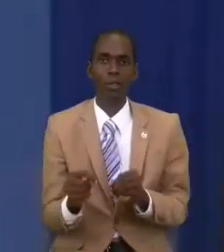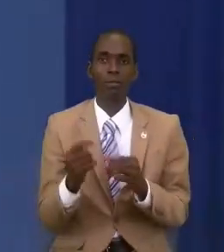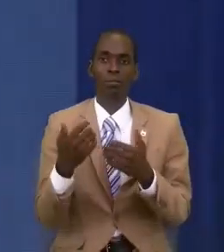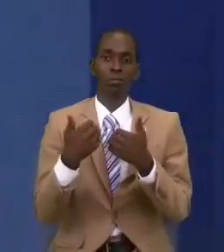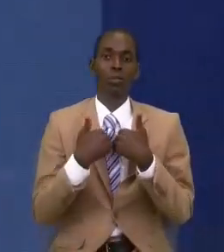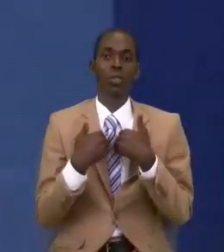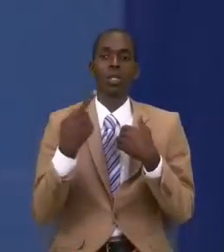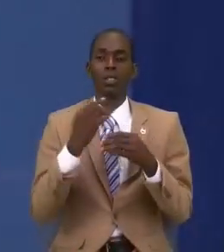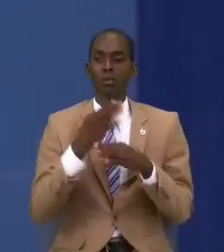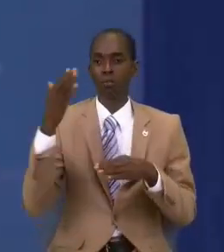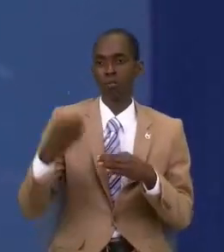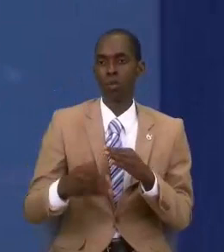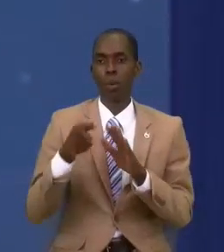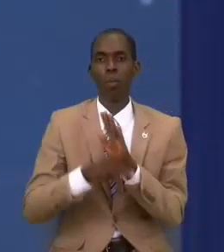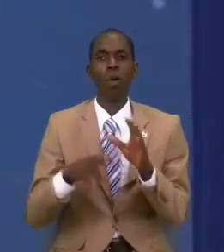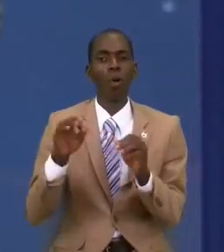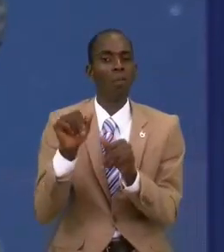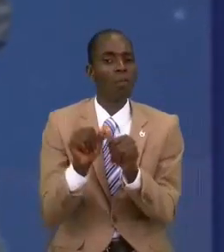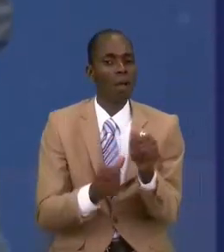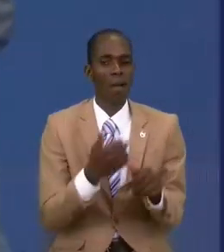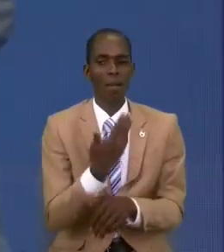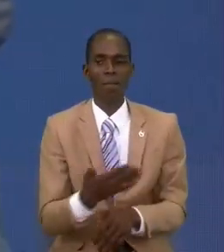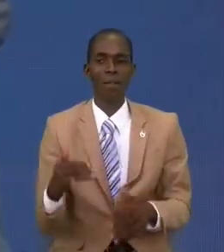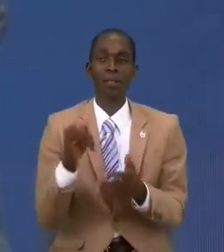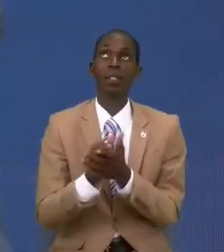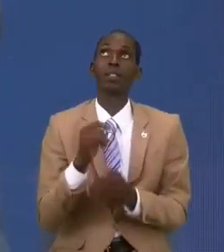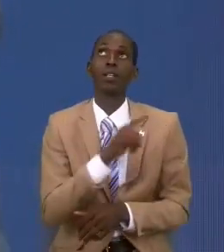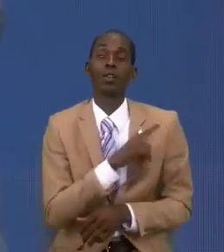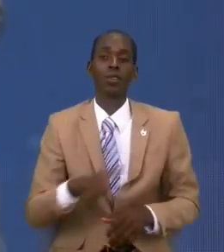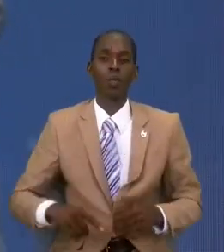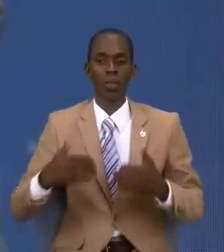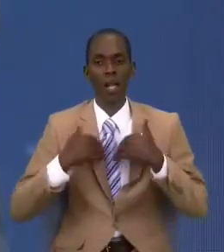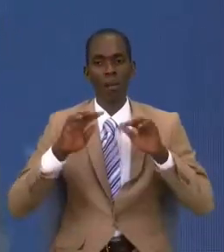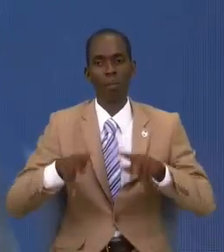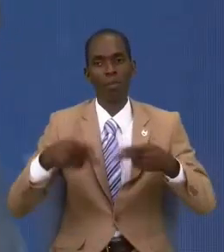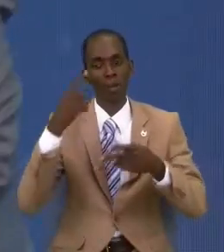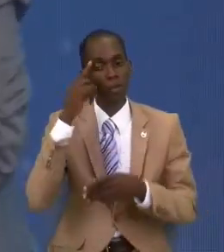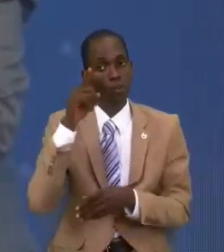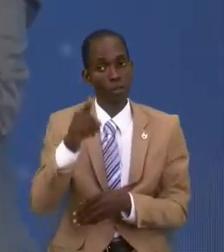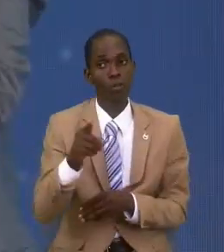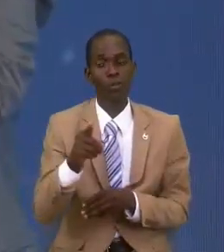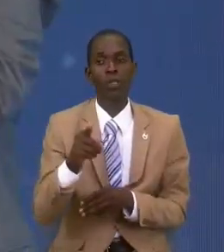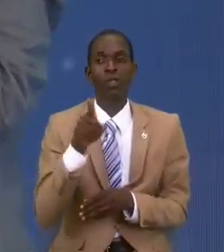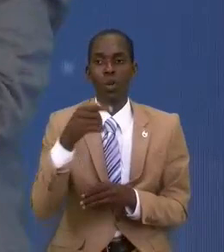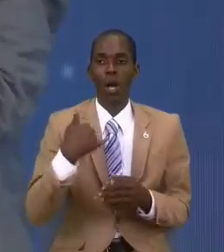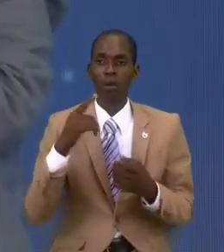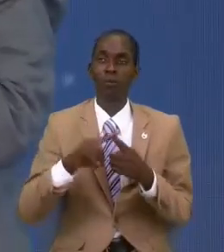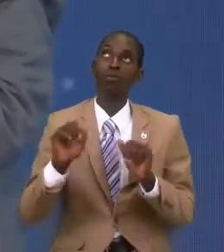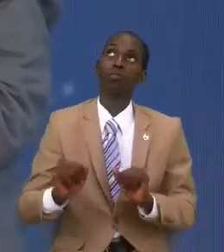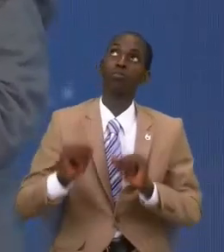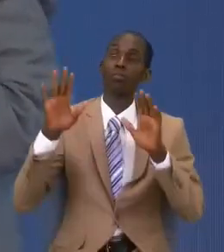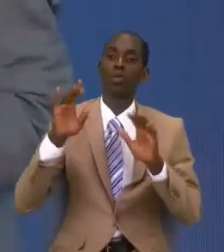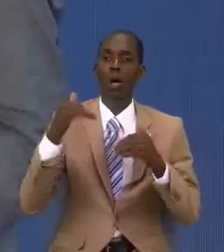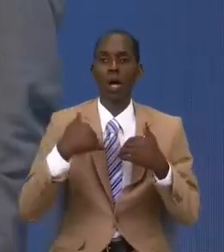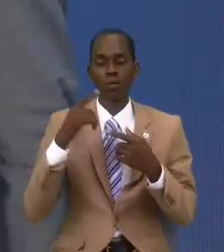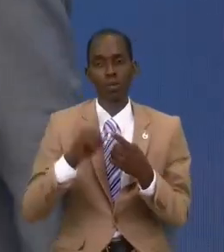Lord has provided for you? We have to consecrate, we have to trust, we have to believe, we have to have total